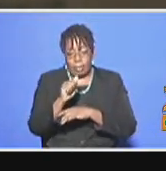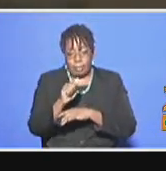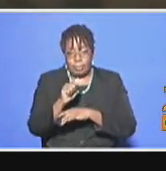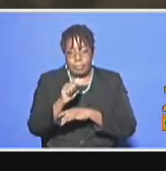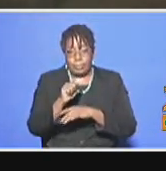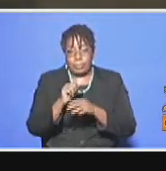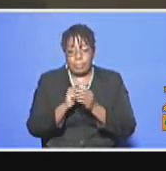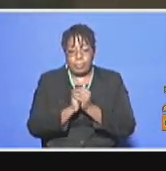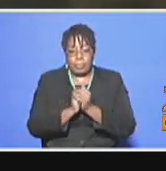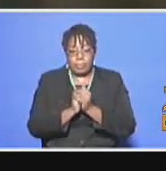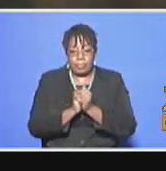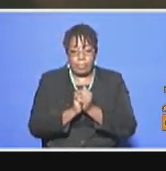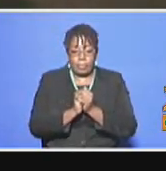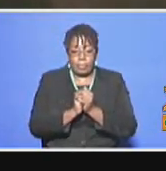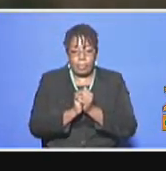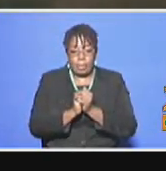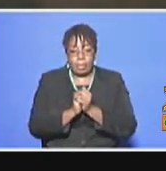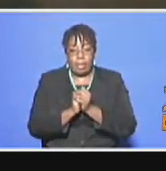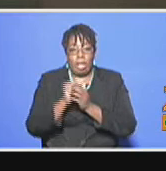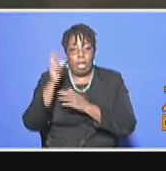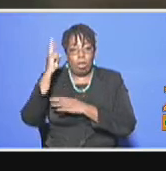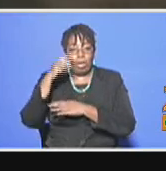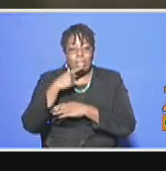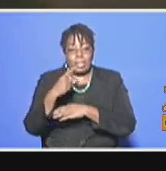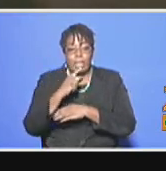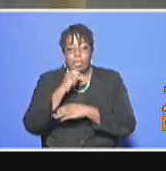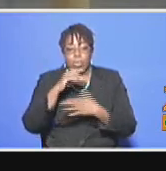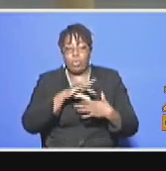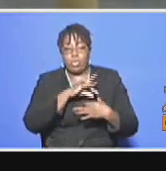Grenadines. LaRocque says in such times, the true